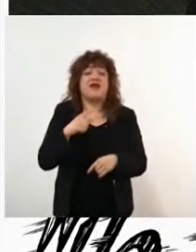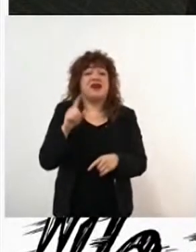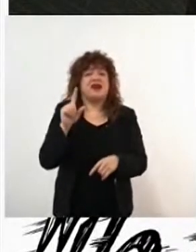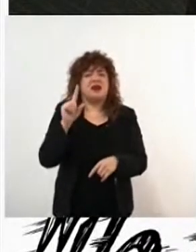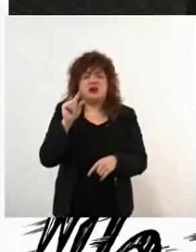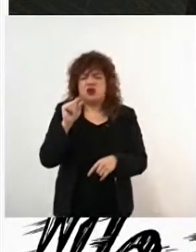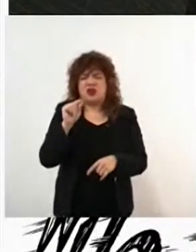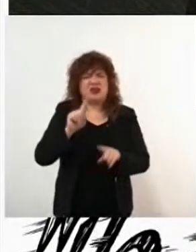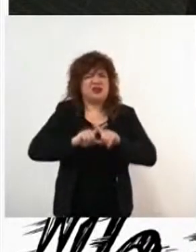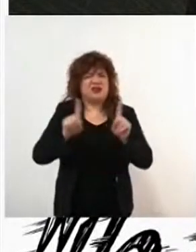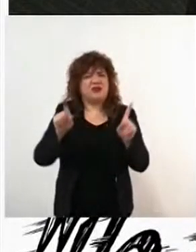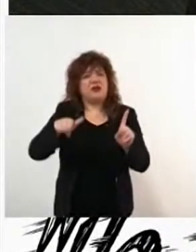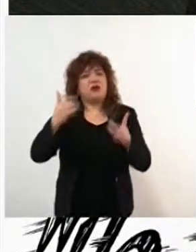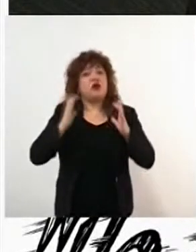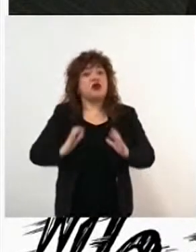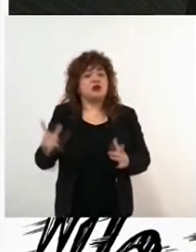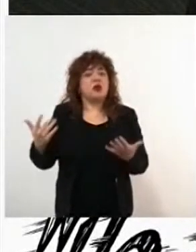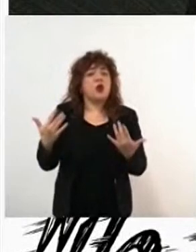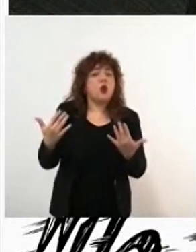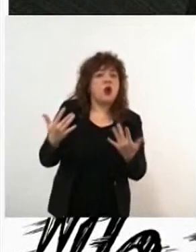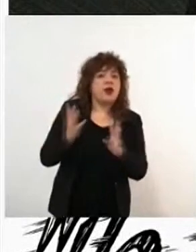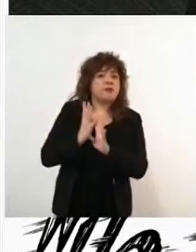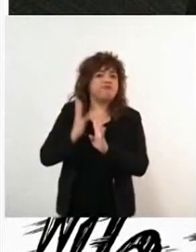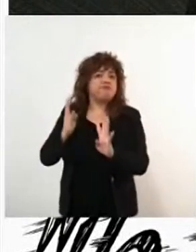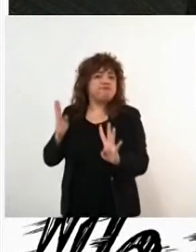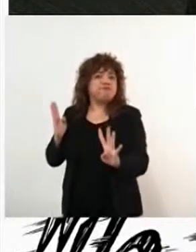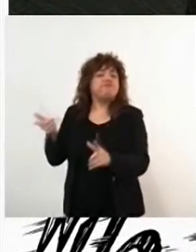waiting in the wings after this to